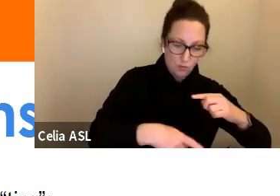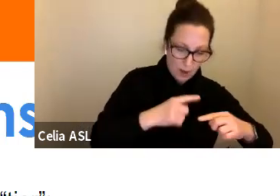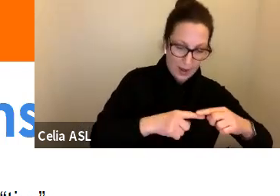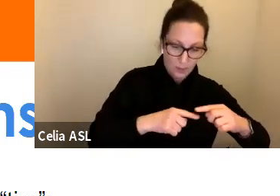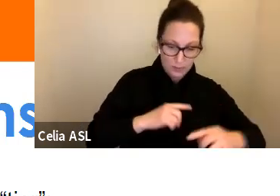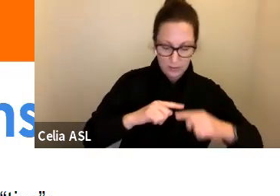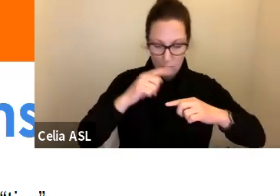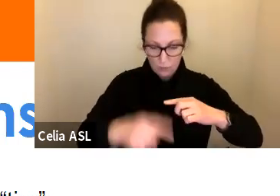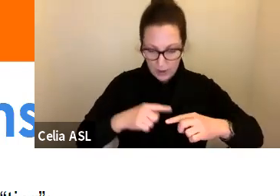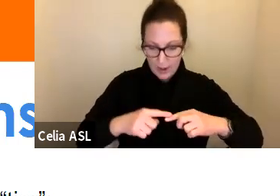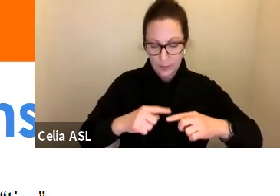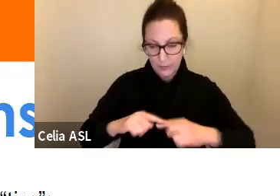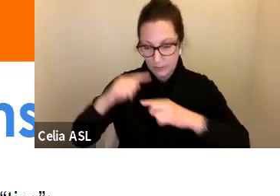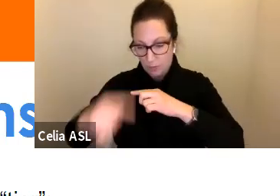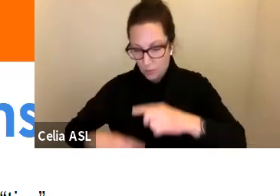particular zip code